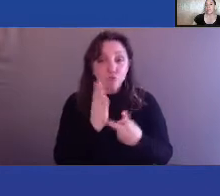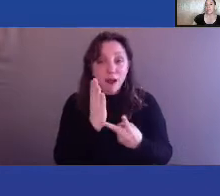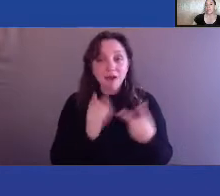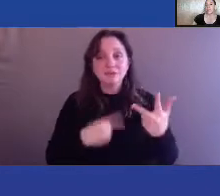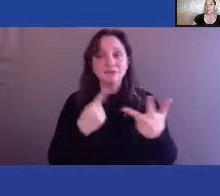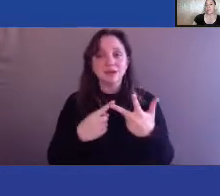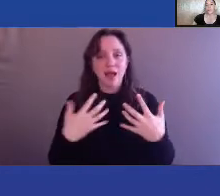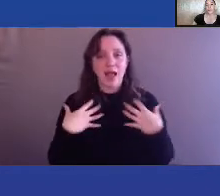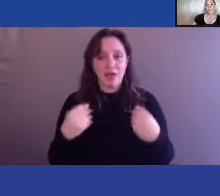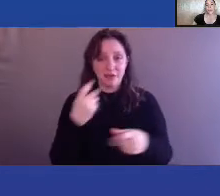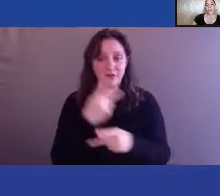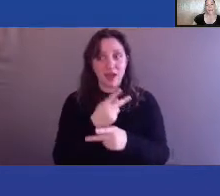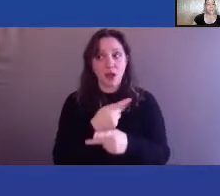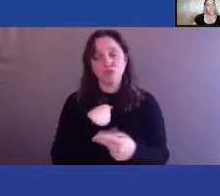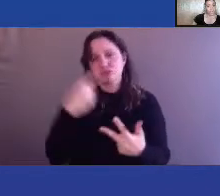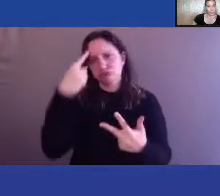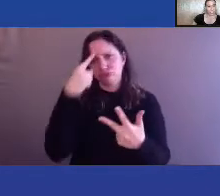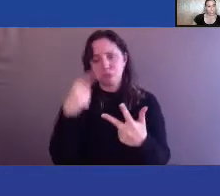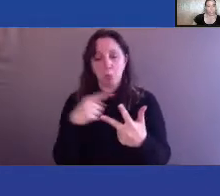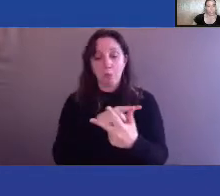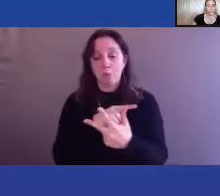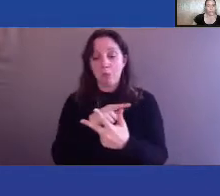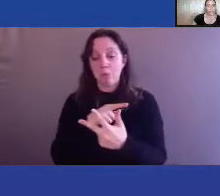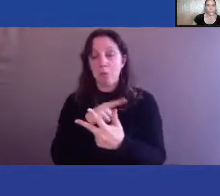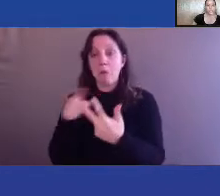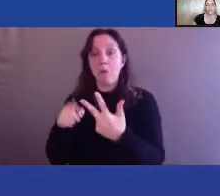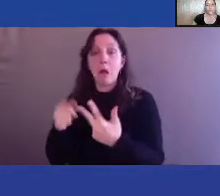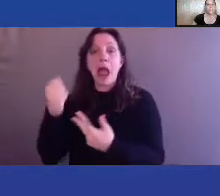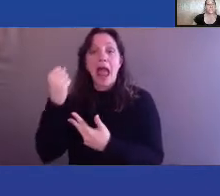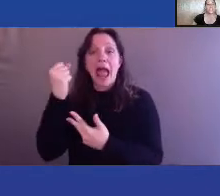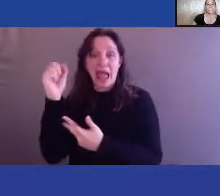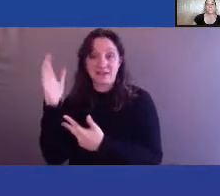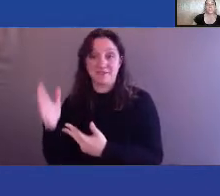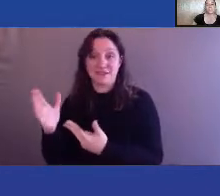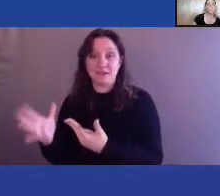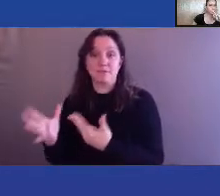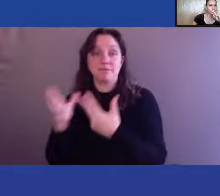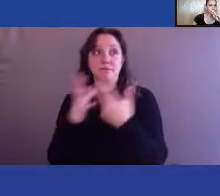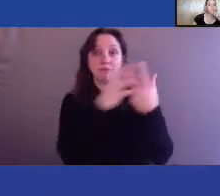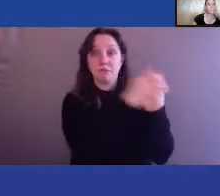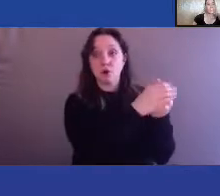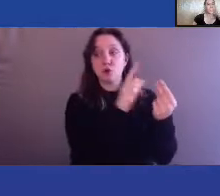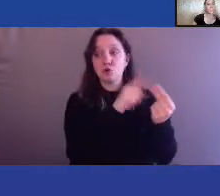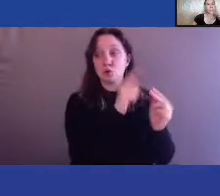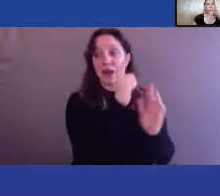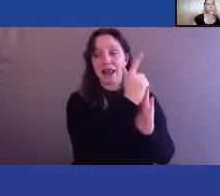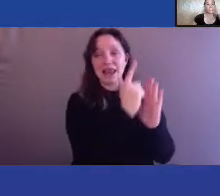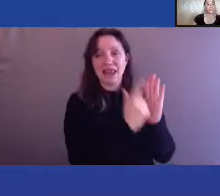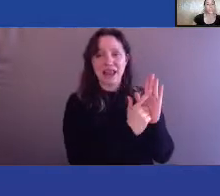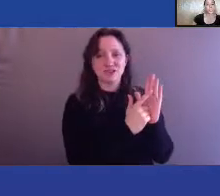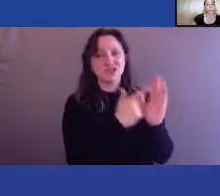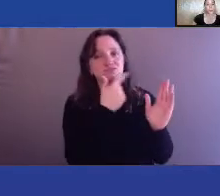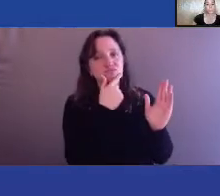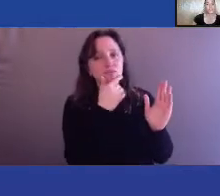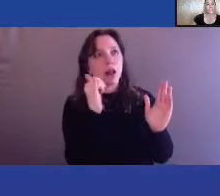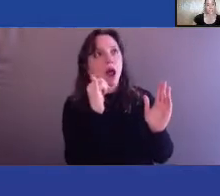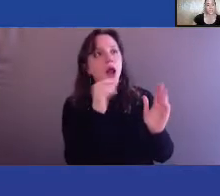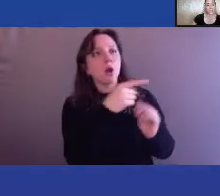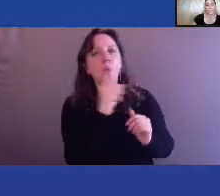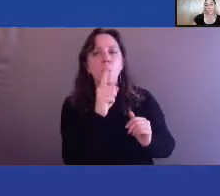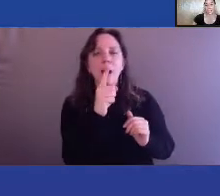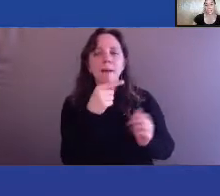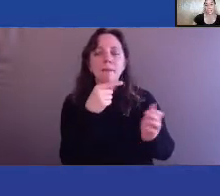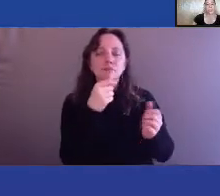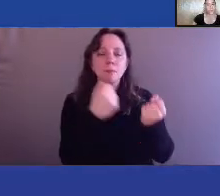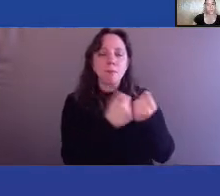might connect those activism issues to legislation, for example, that supports